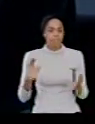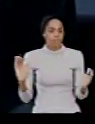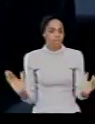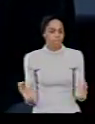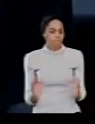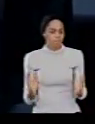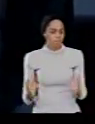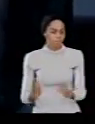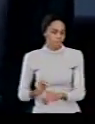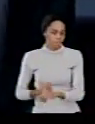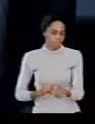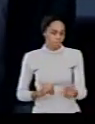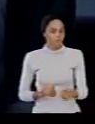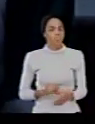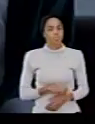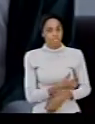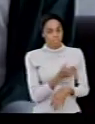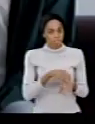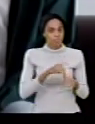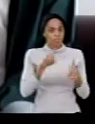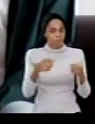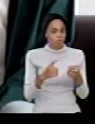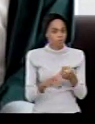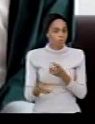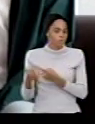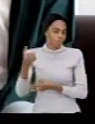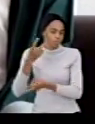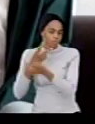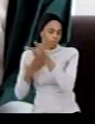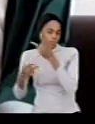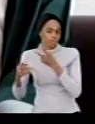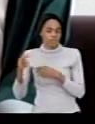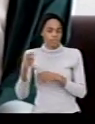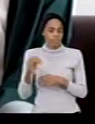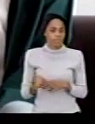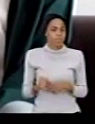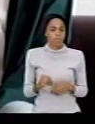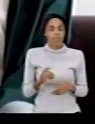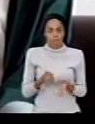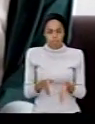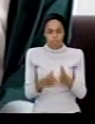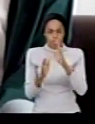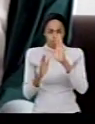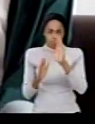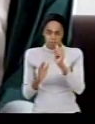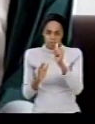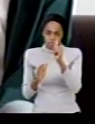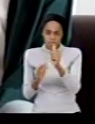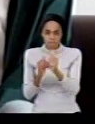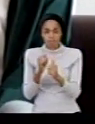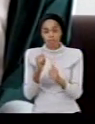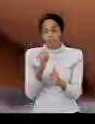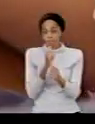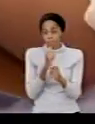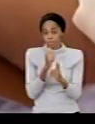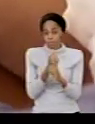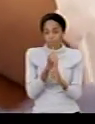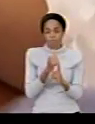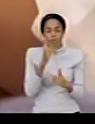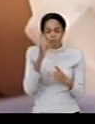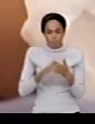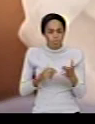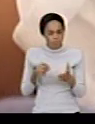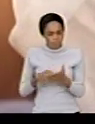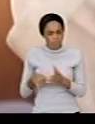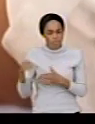go to follow up, you are visiting them. You ask yourself, what does this new convert need? What does this